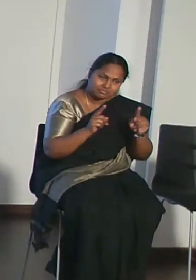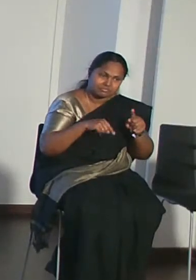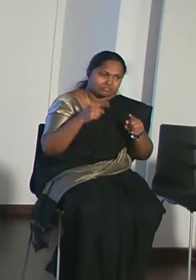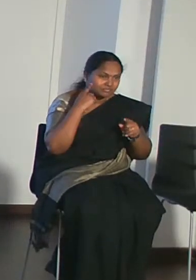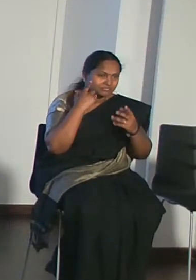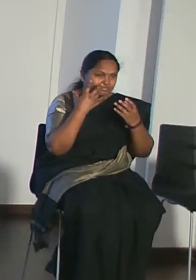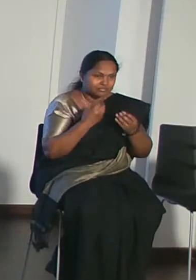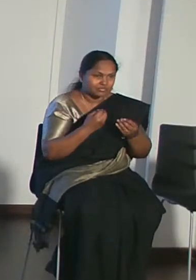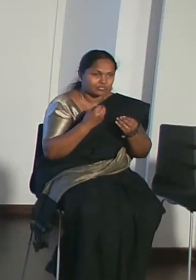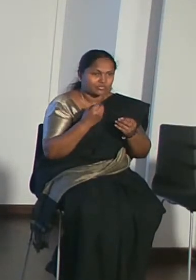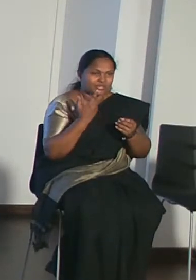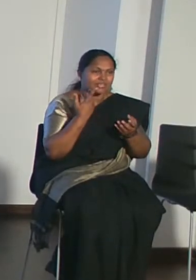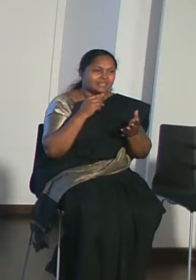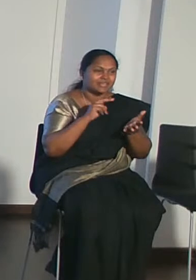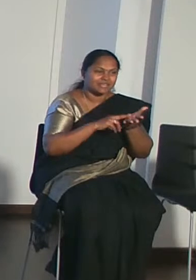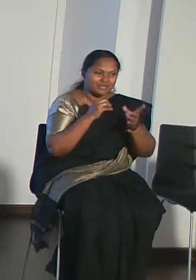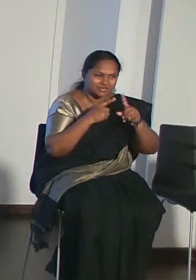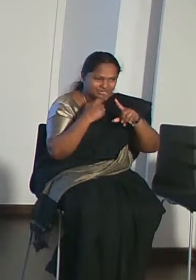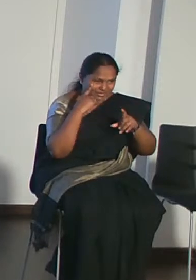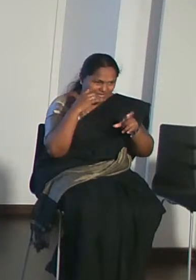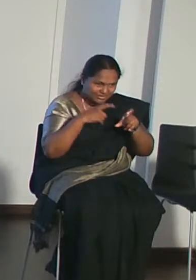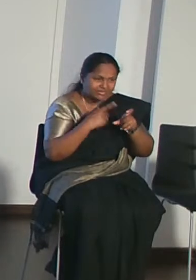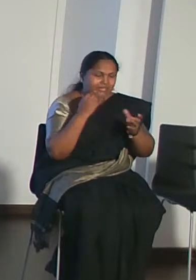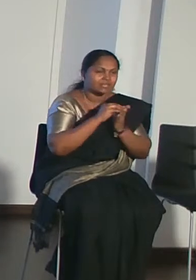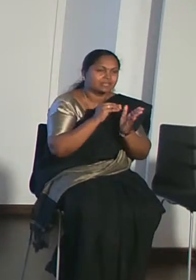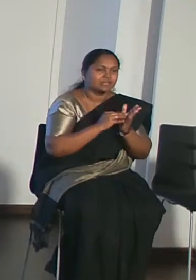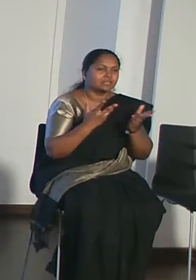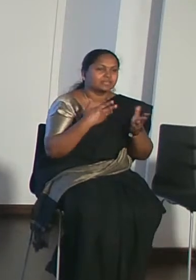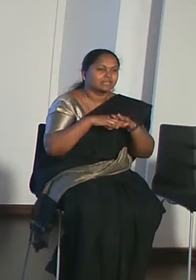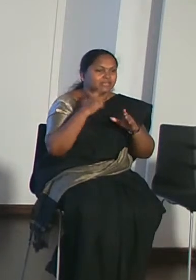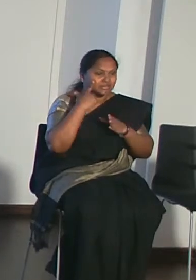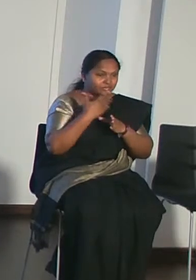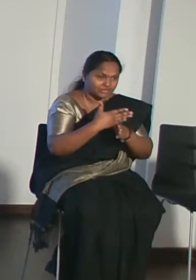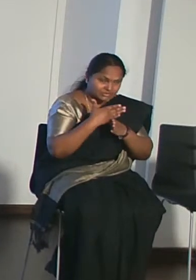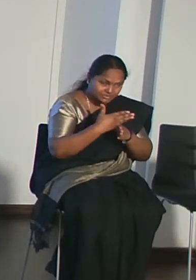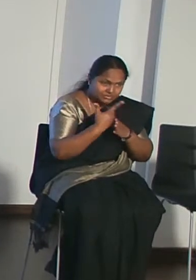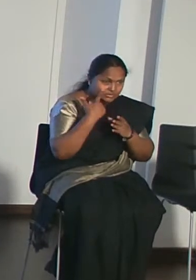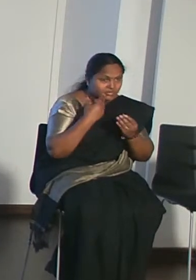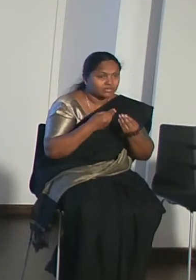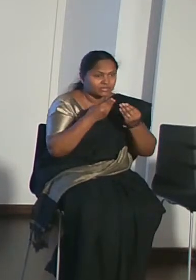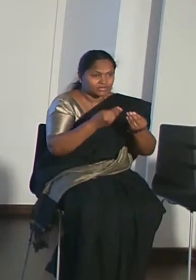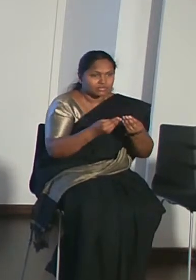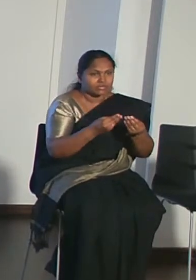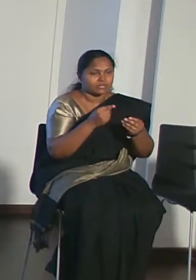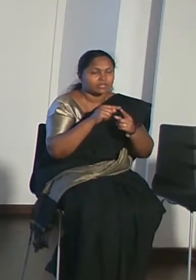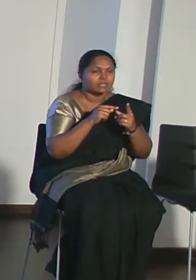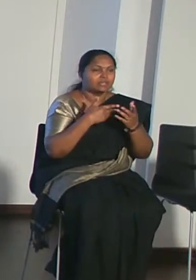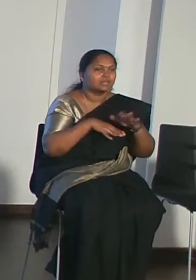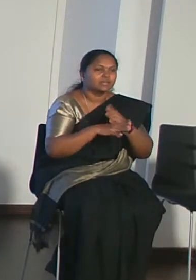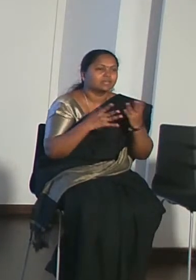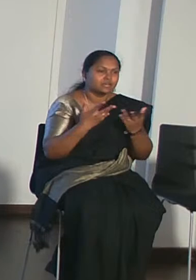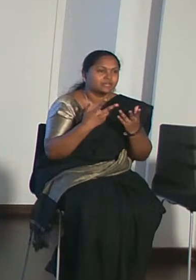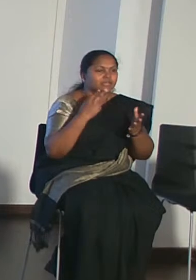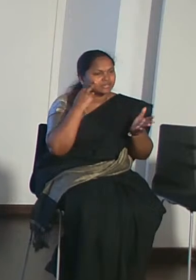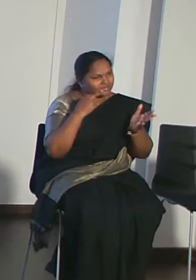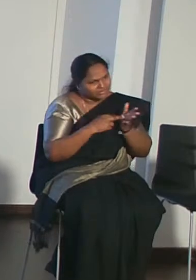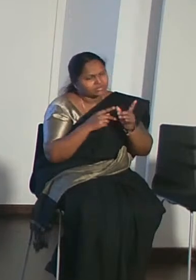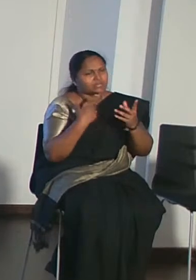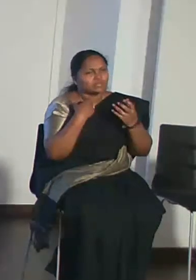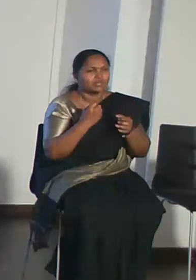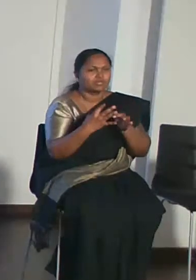that I sort of notice amongst our practices, and we've been sharing quite a bit, is that there seems to be no